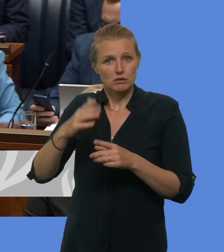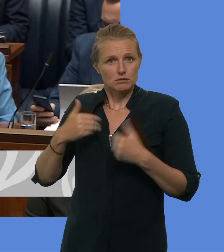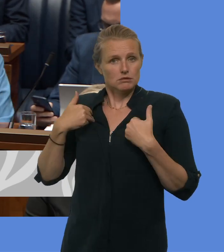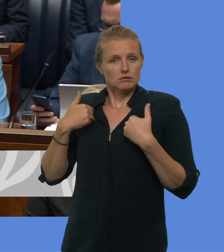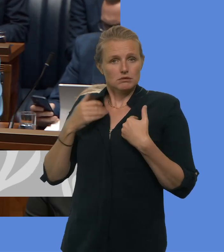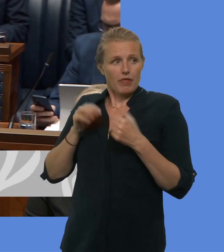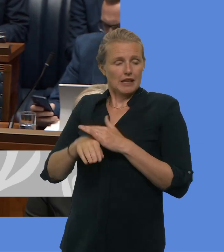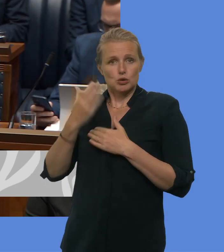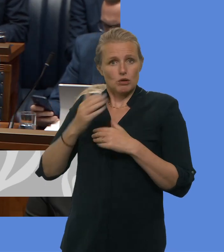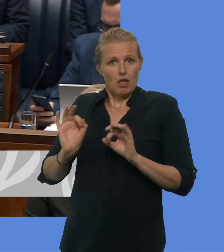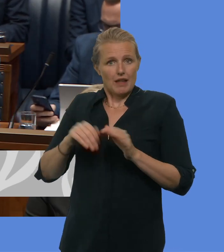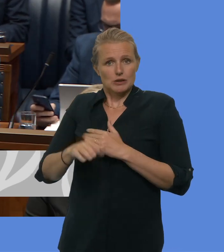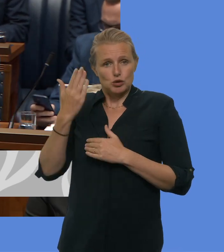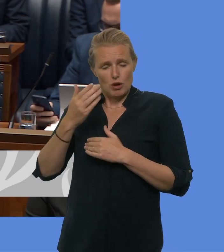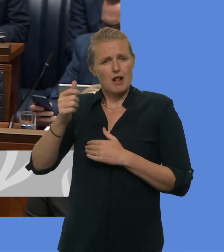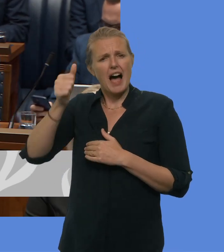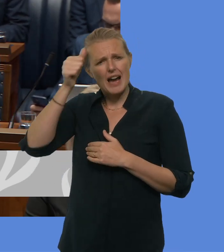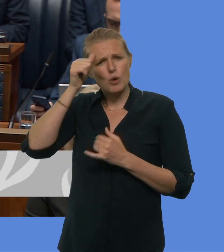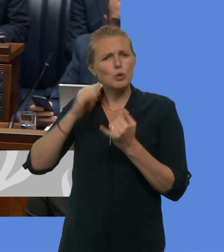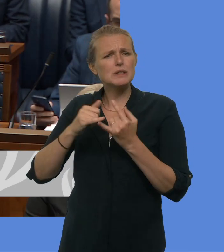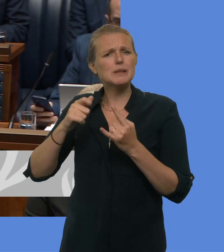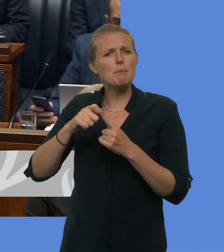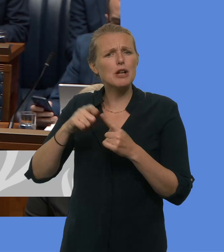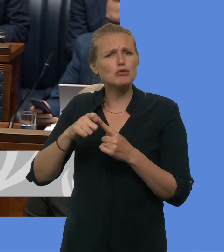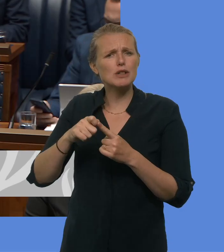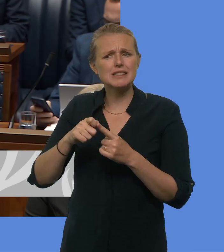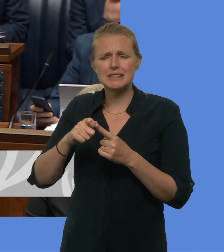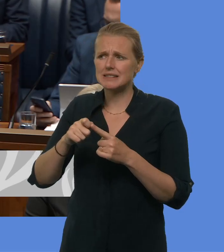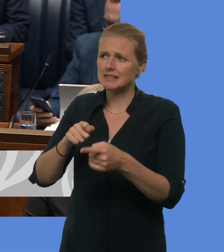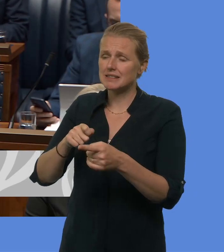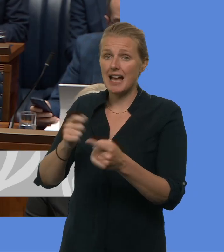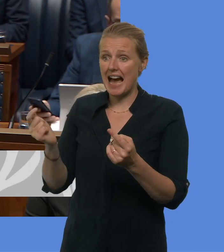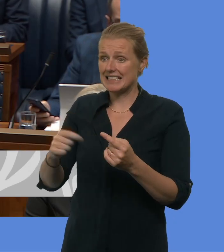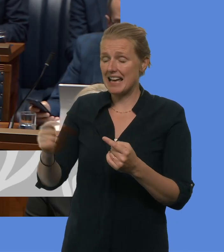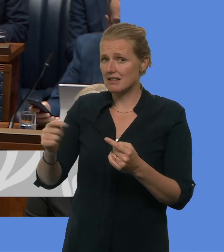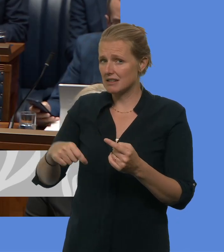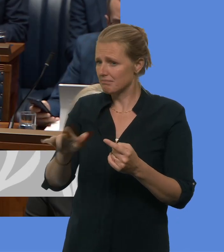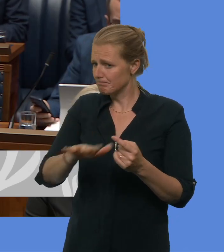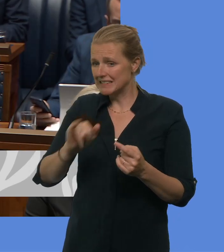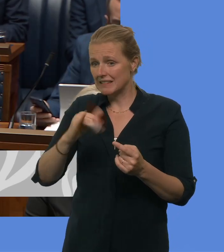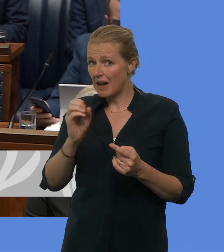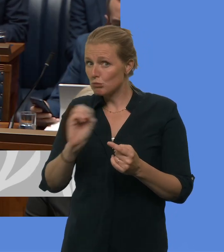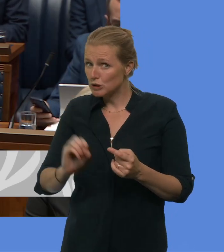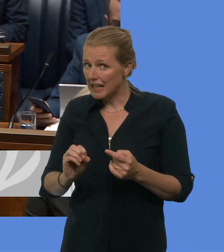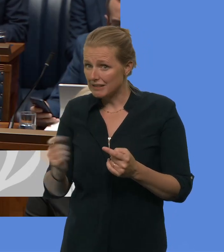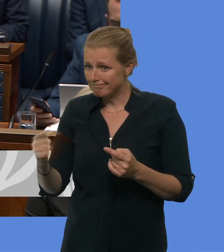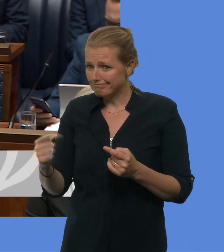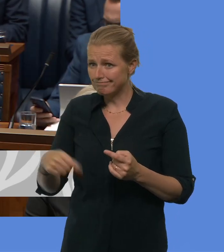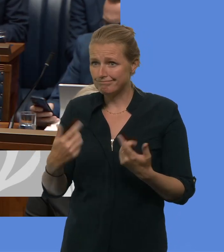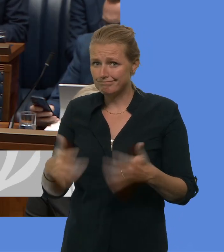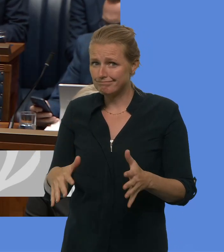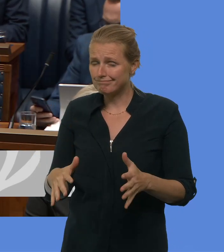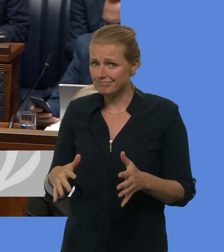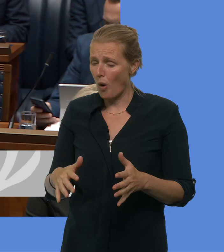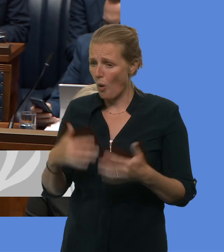know the figures in St Patrick's. The level of attendance is sitting at around 65%. So we have